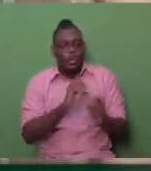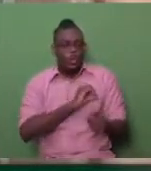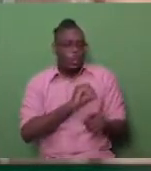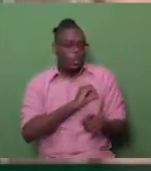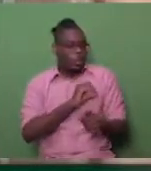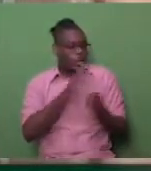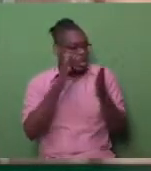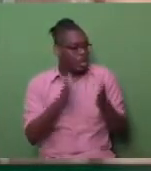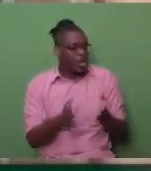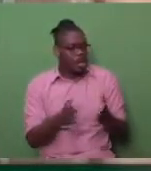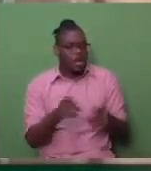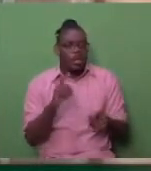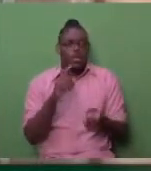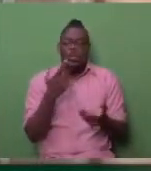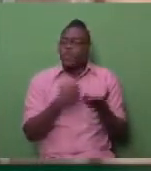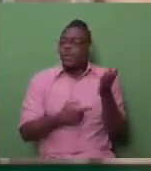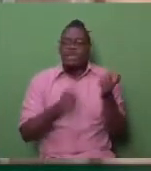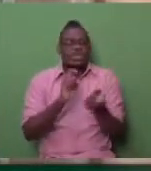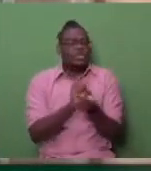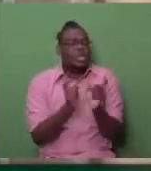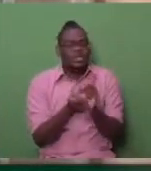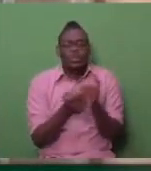is